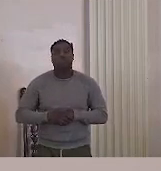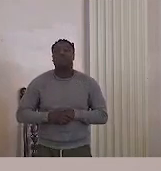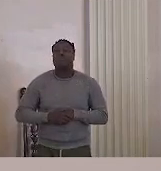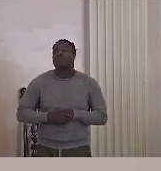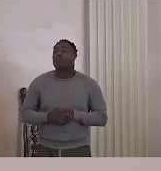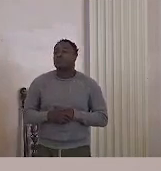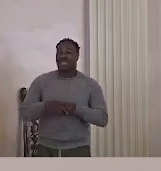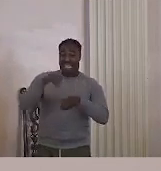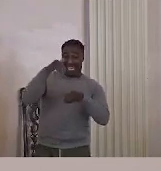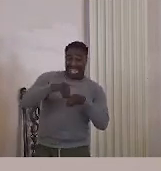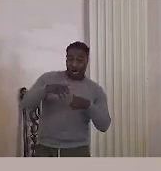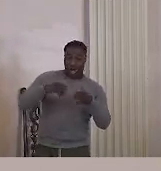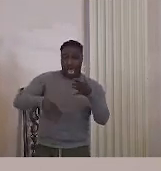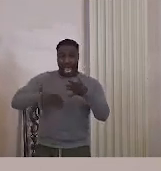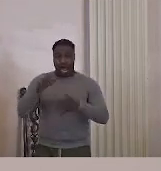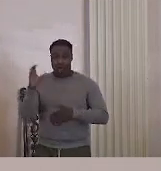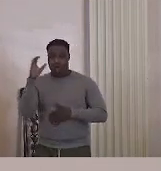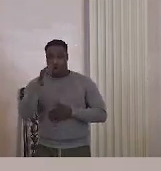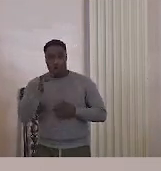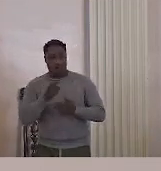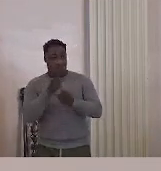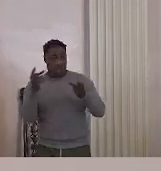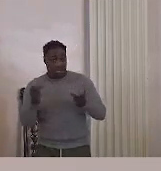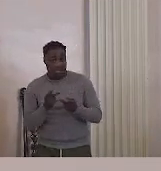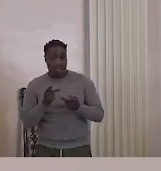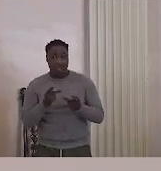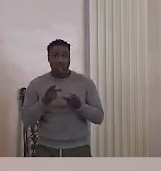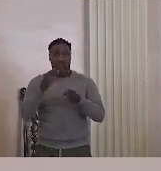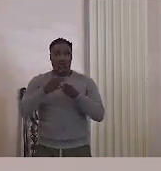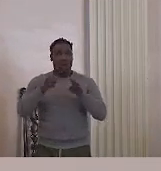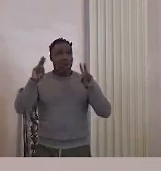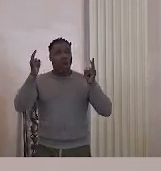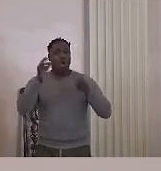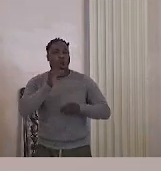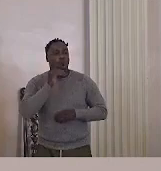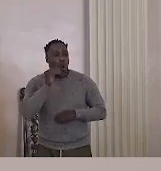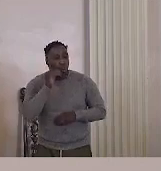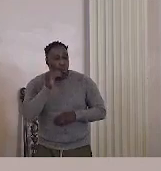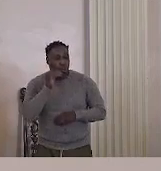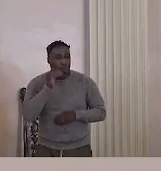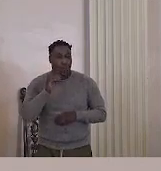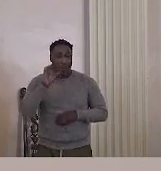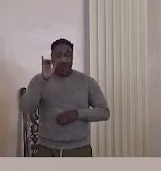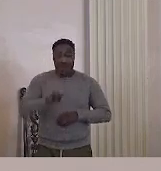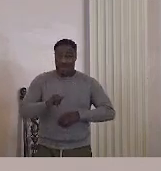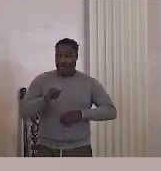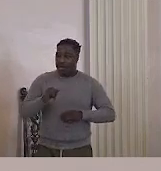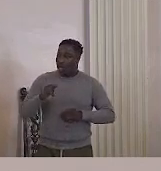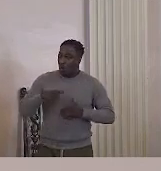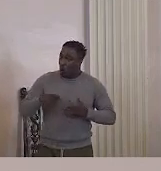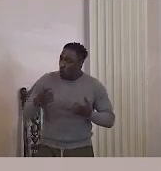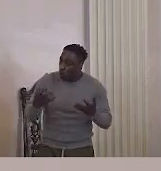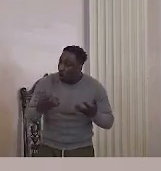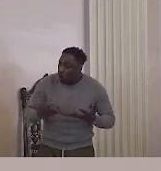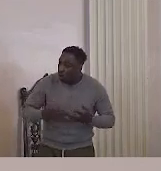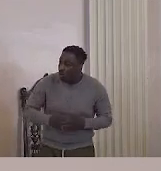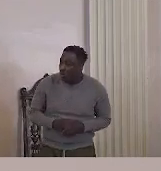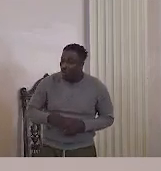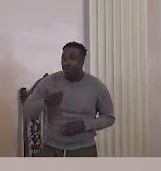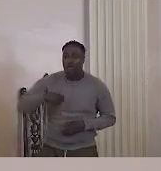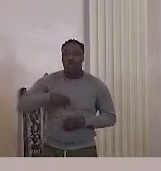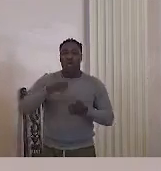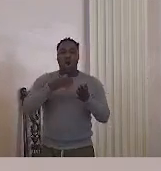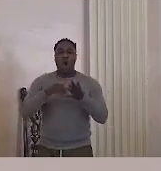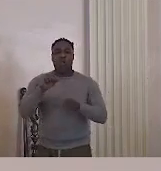the outer search for a place to be home is our fundamental longing. We often